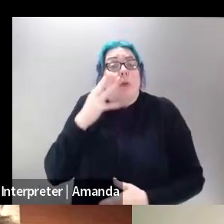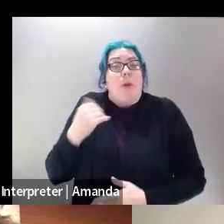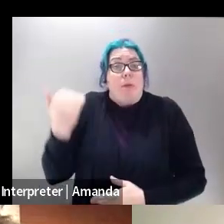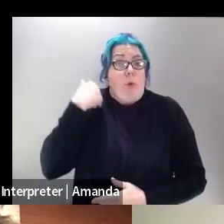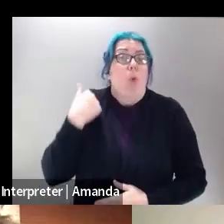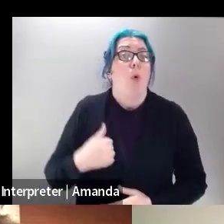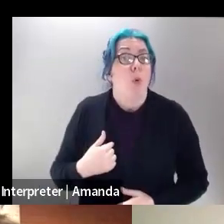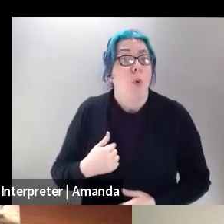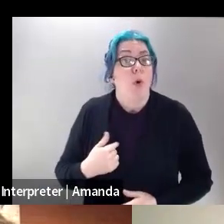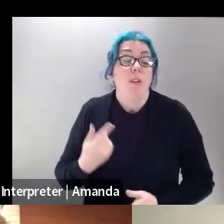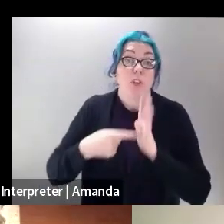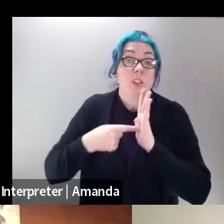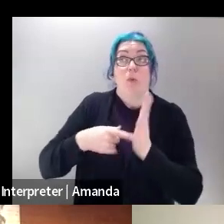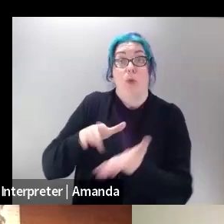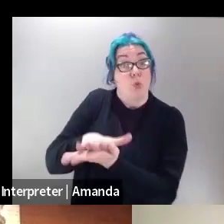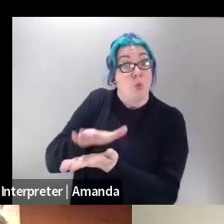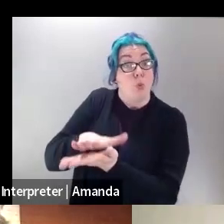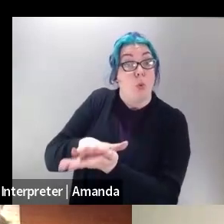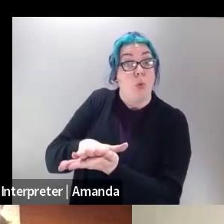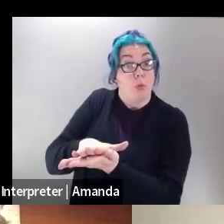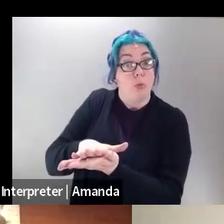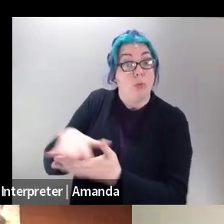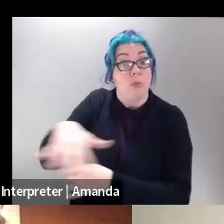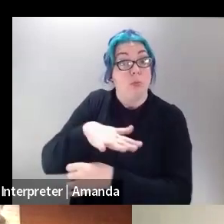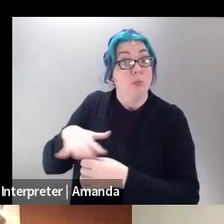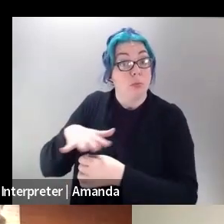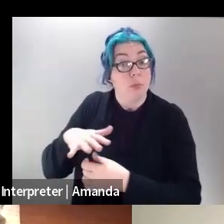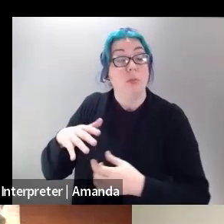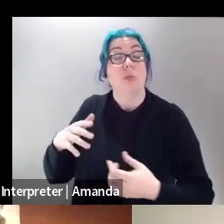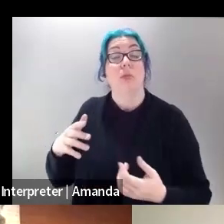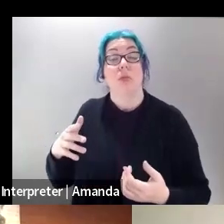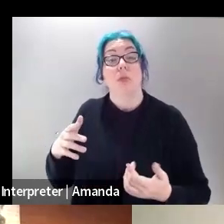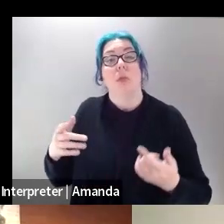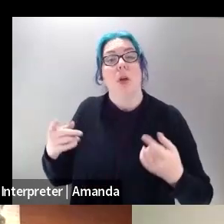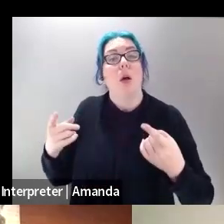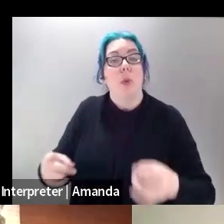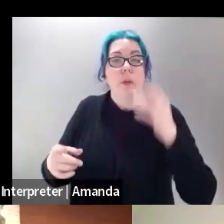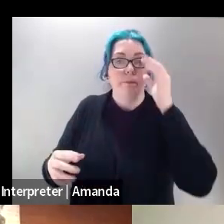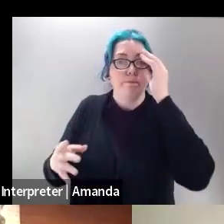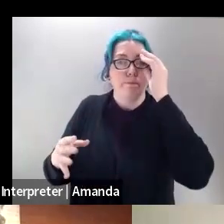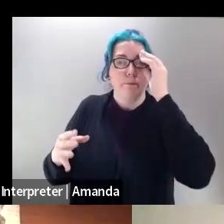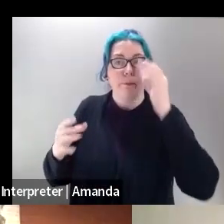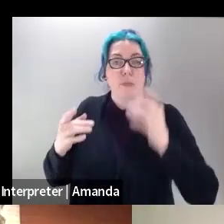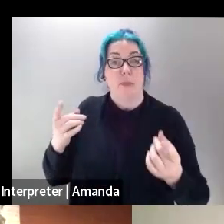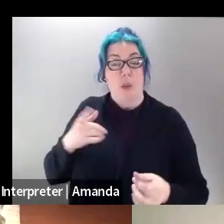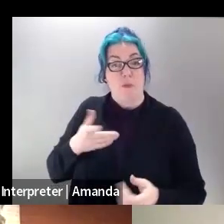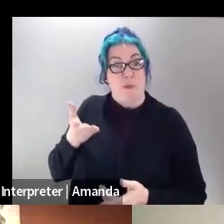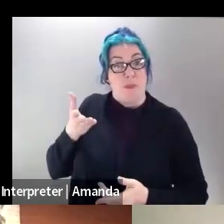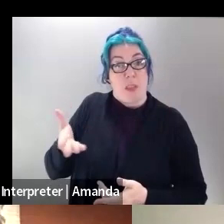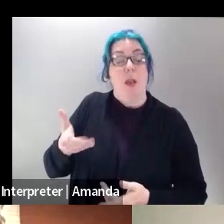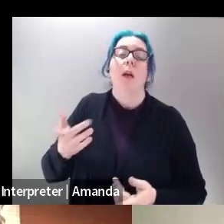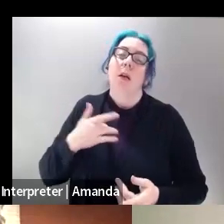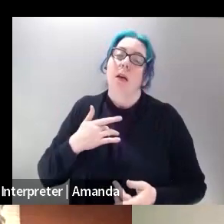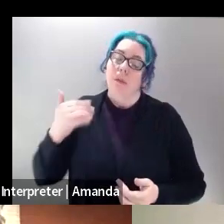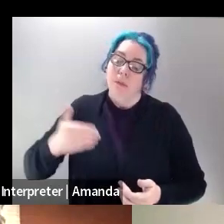the school settings, in school settings when, the number of times that I have been invited to direct